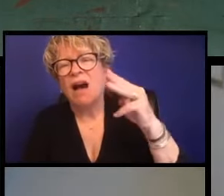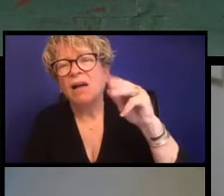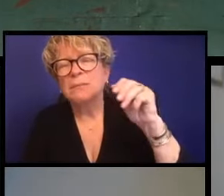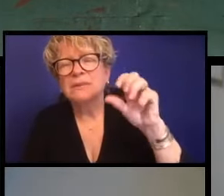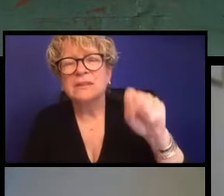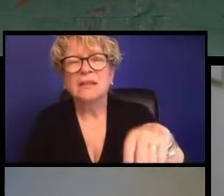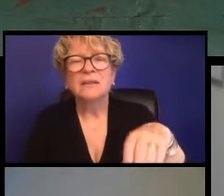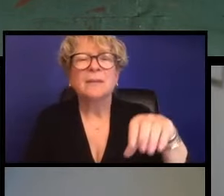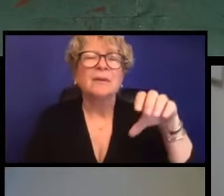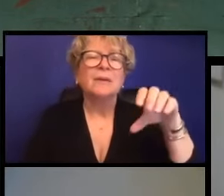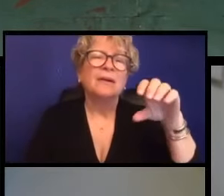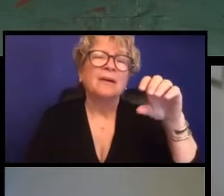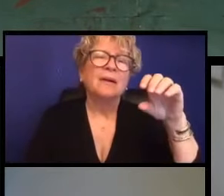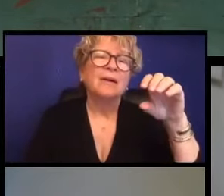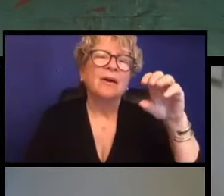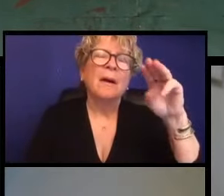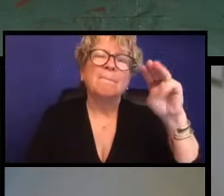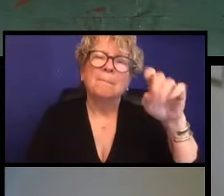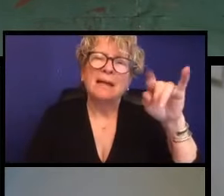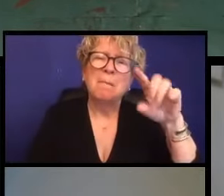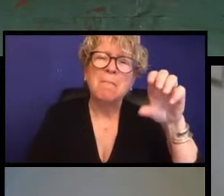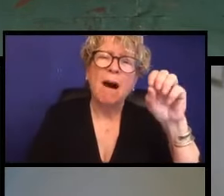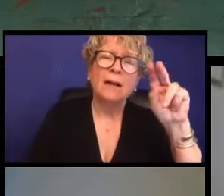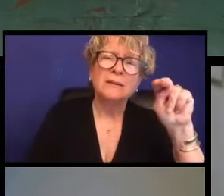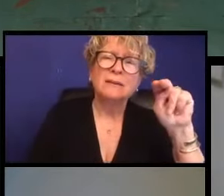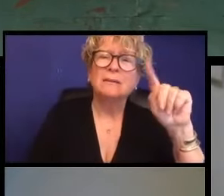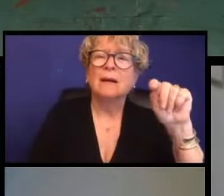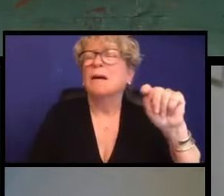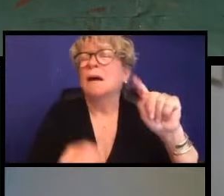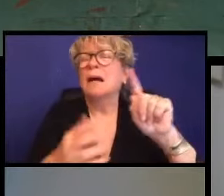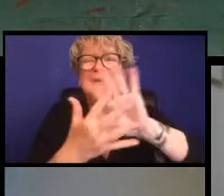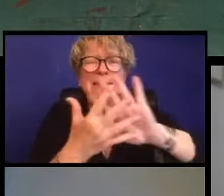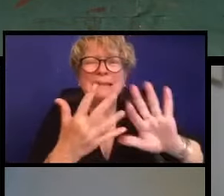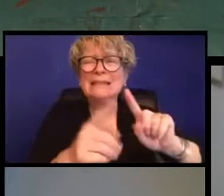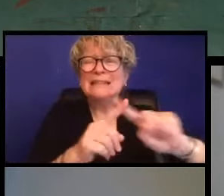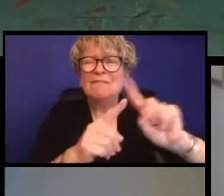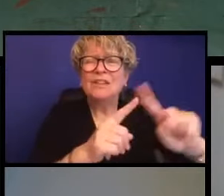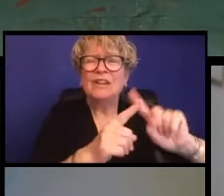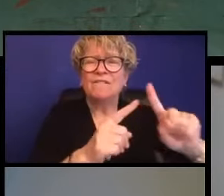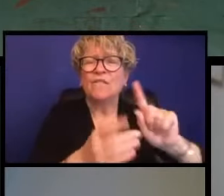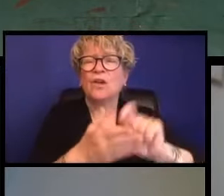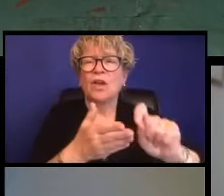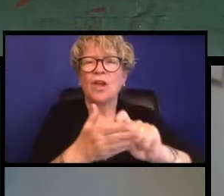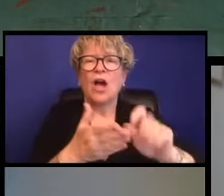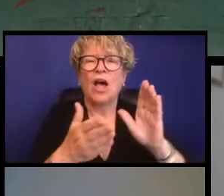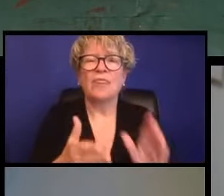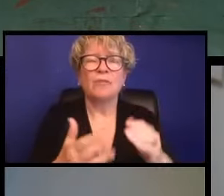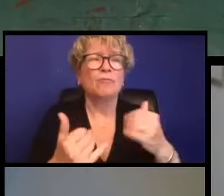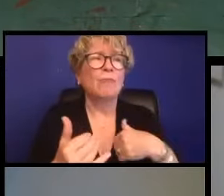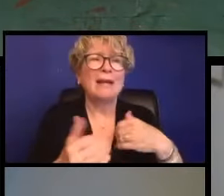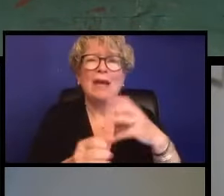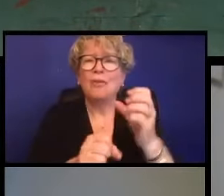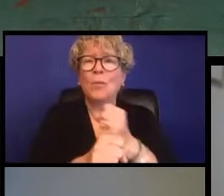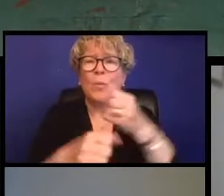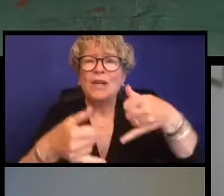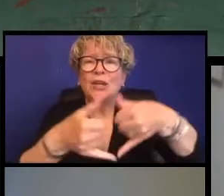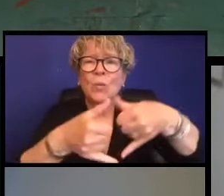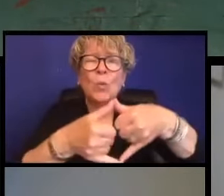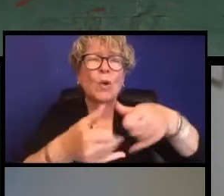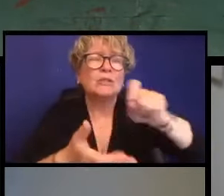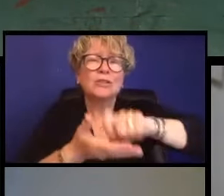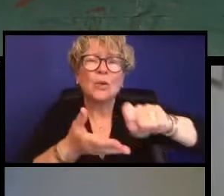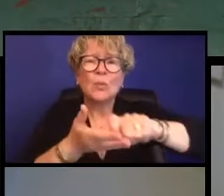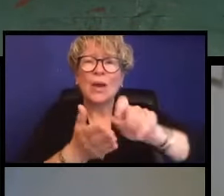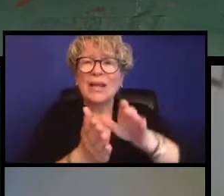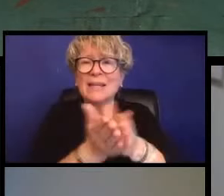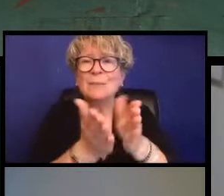Chikodile Melumaju, and all those people are right now, you know, they're winning awards, they're writing books, they're